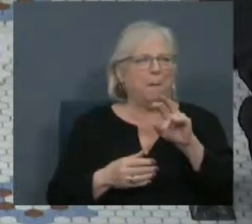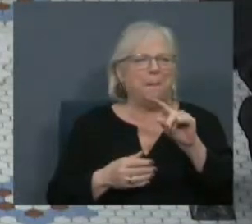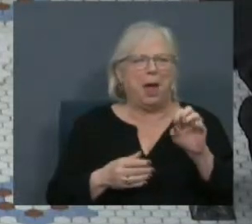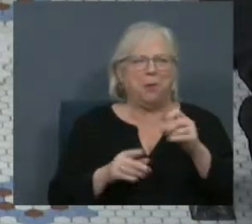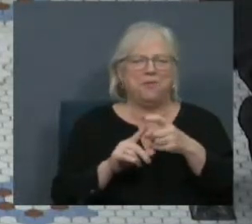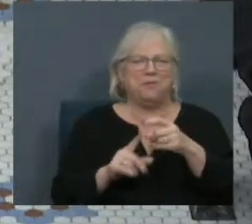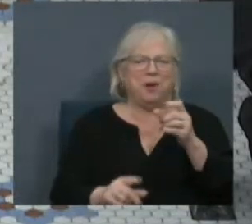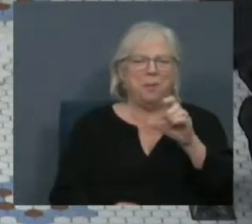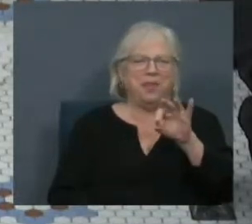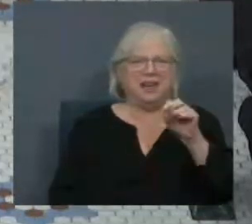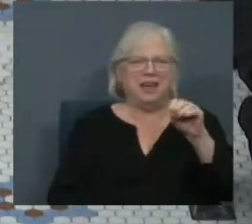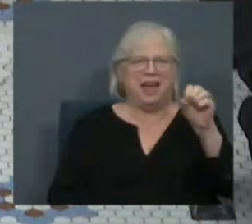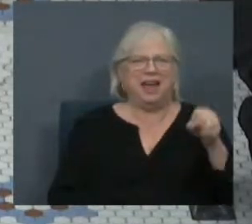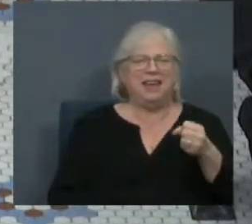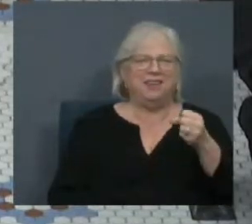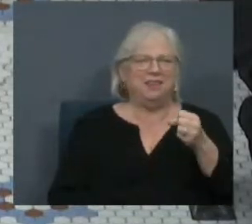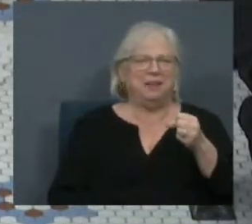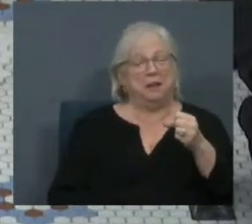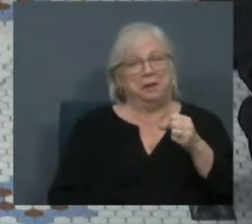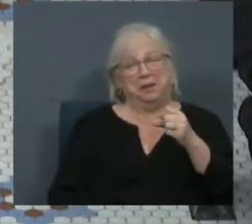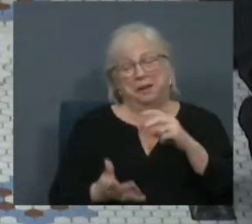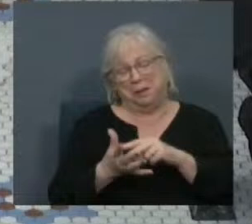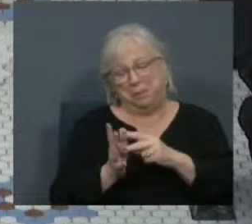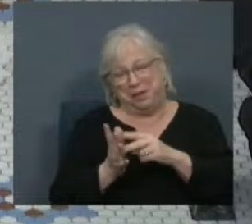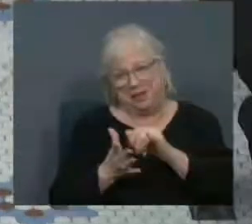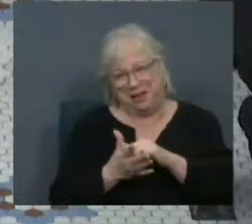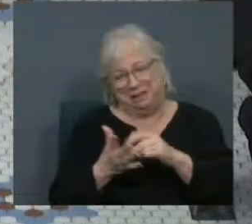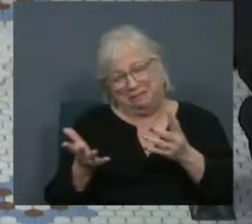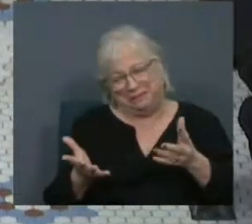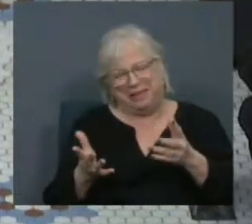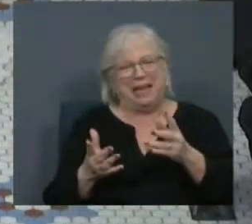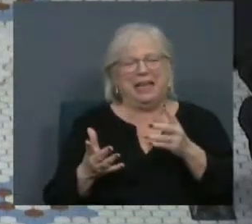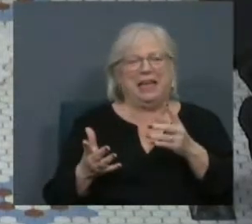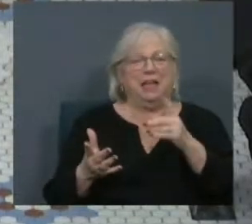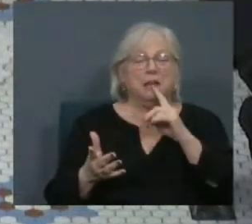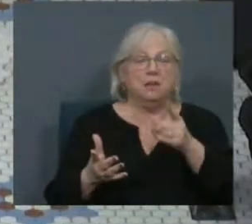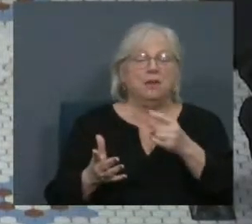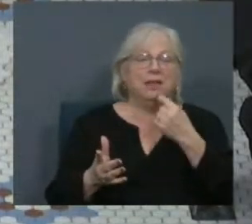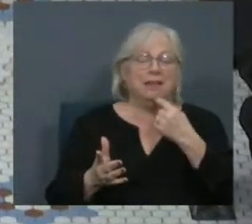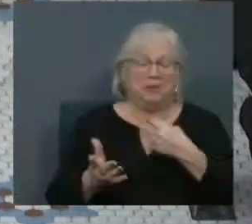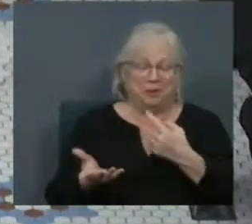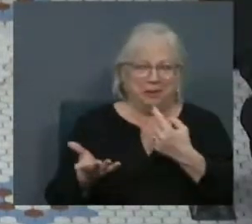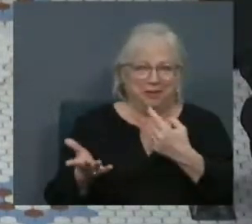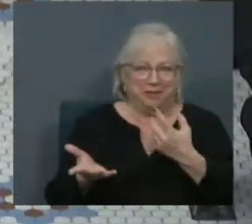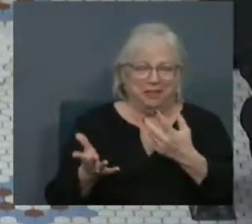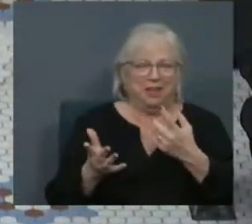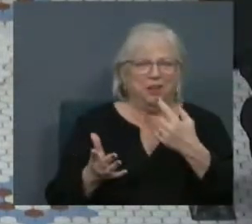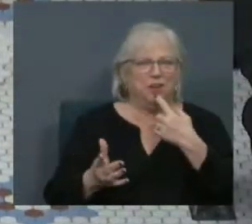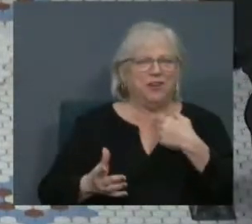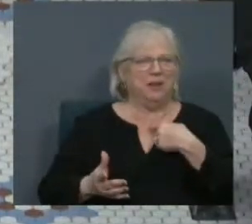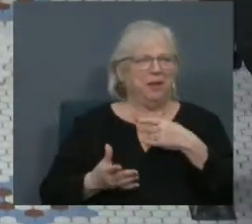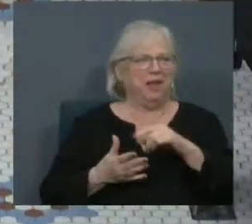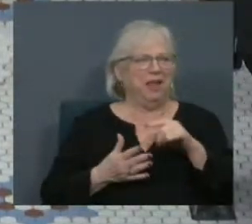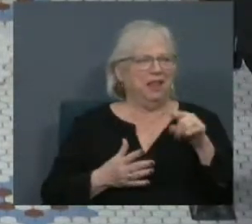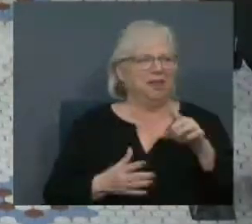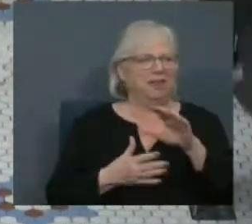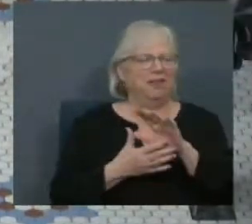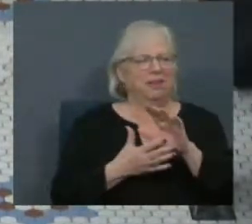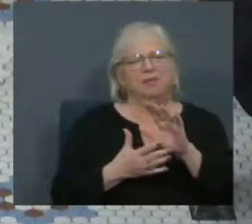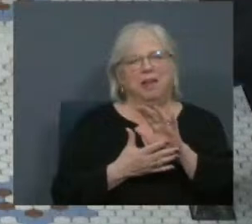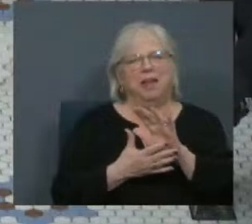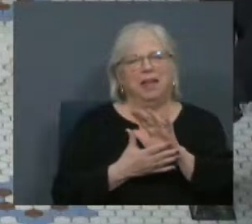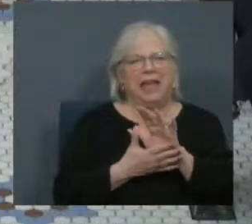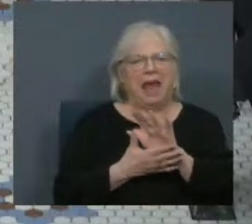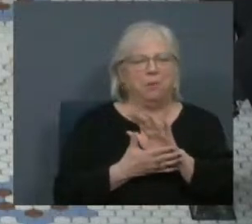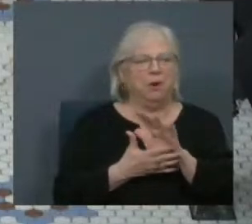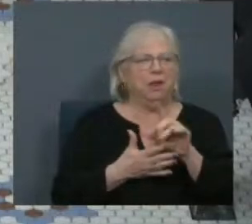Seriously. I mean that. I mean, and here's the deal. You're telling me that this is a camera, we'll say.